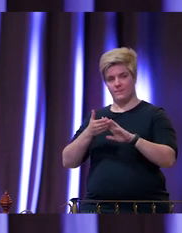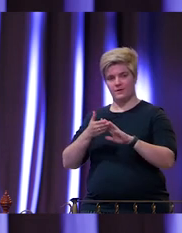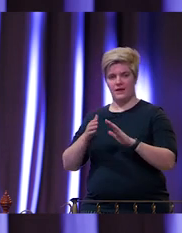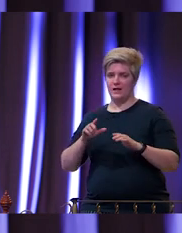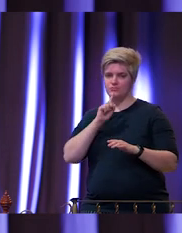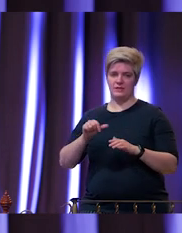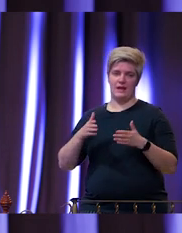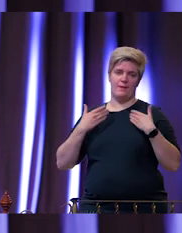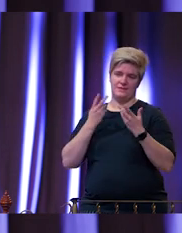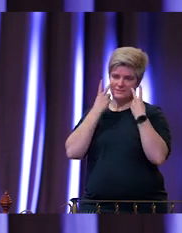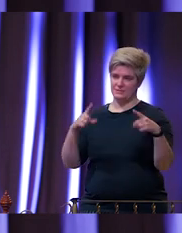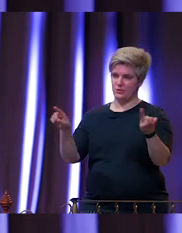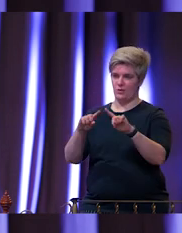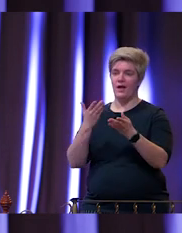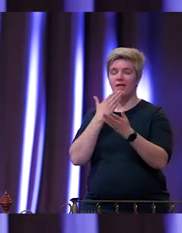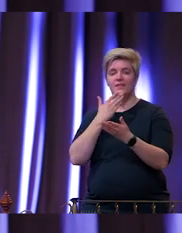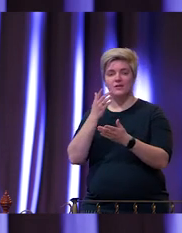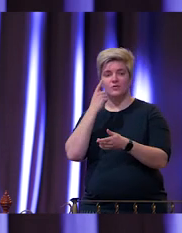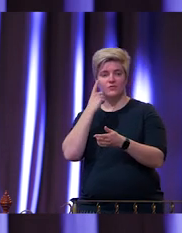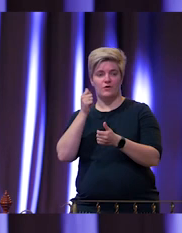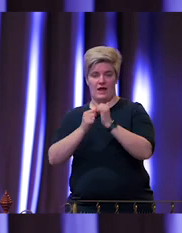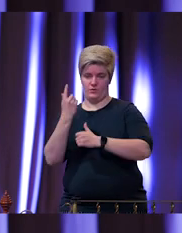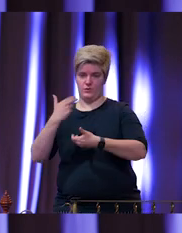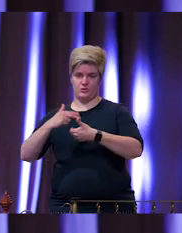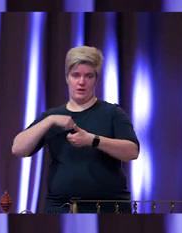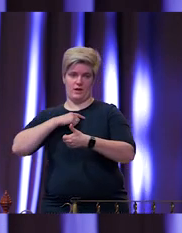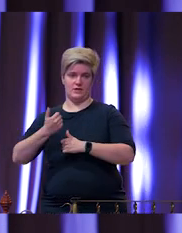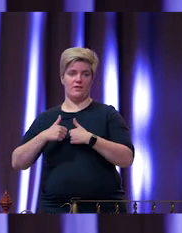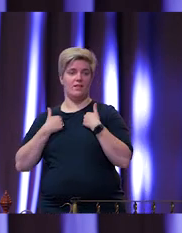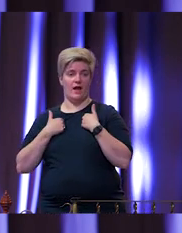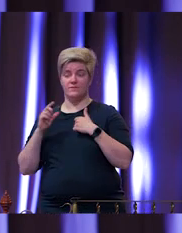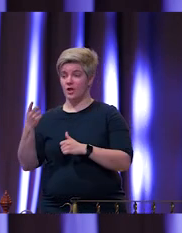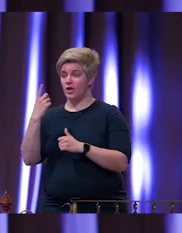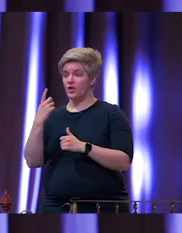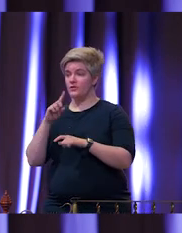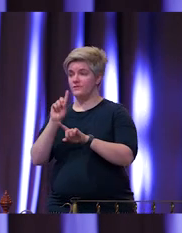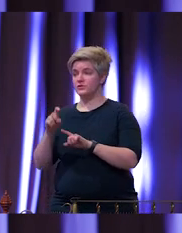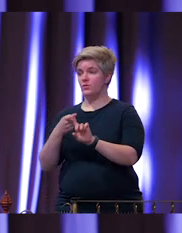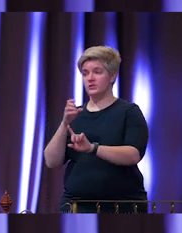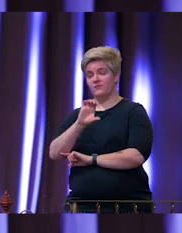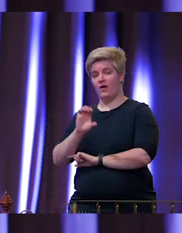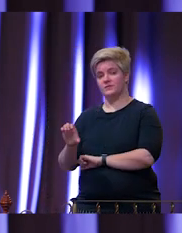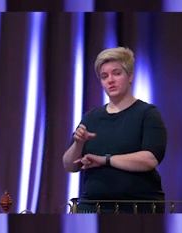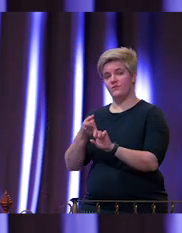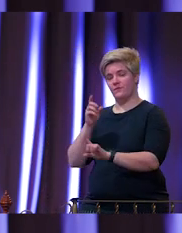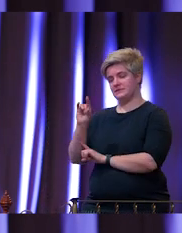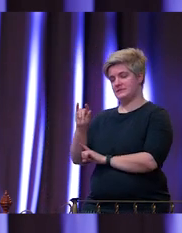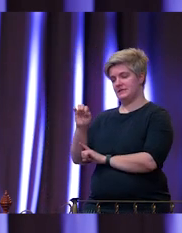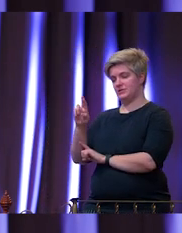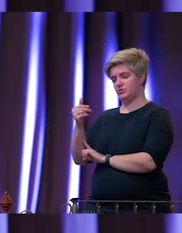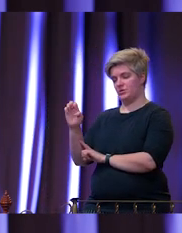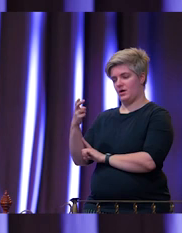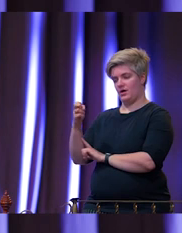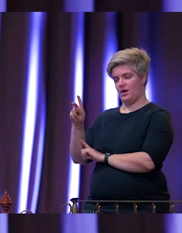here today, and thank you to everyone who's joined us online. The first question from Zoom comes from Deidre Huckabee. She's a grant